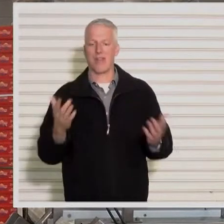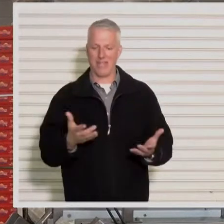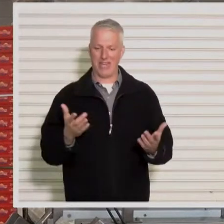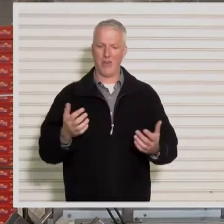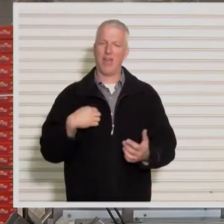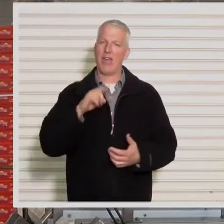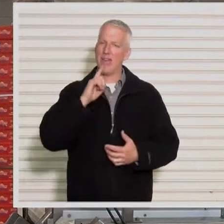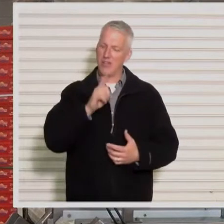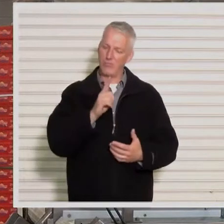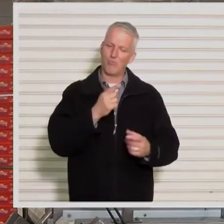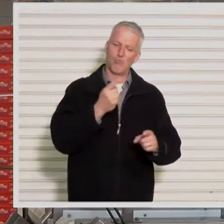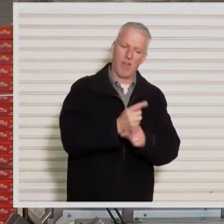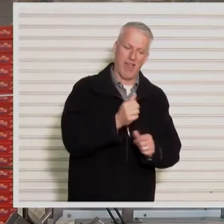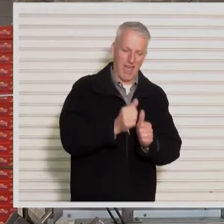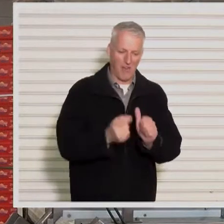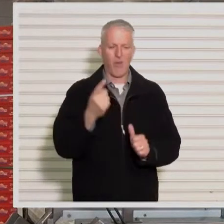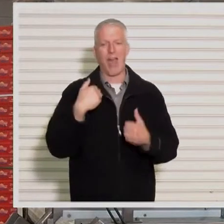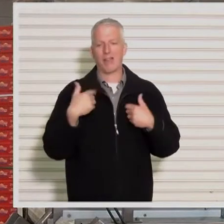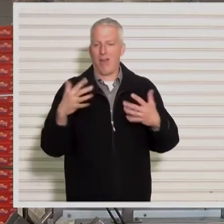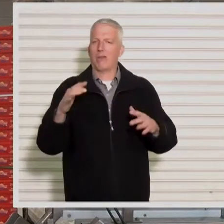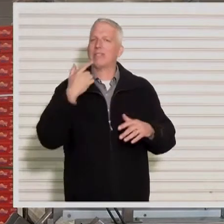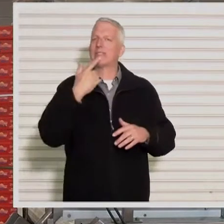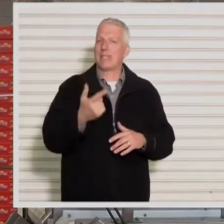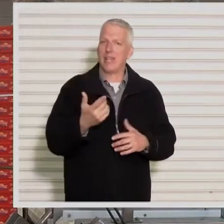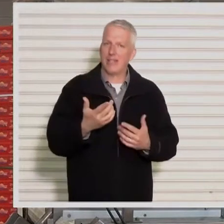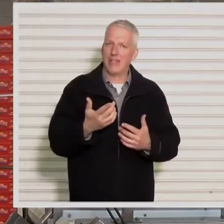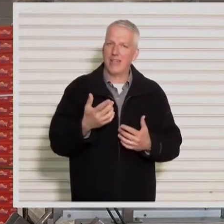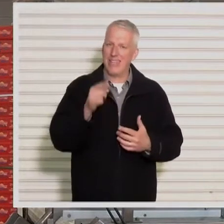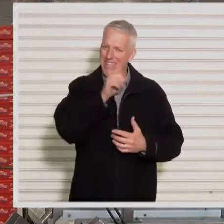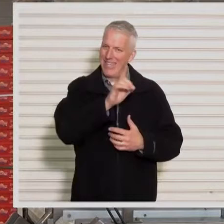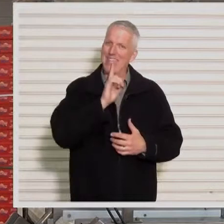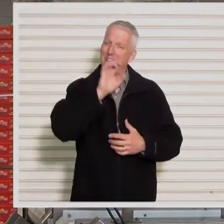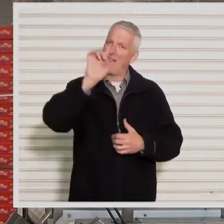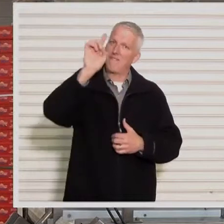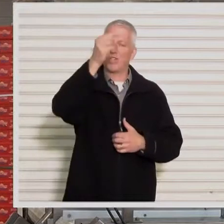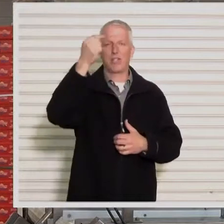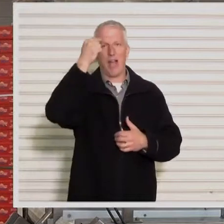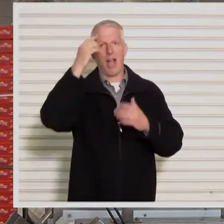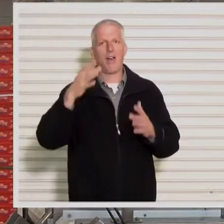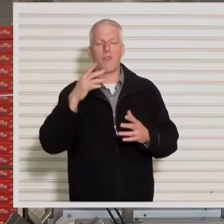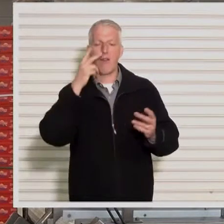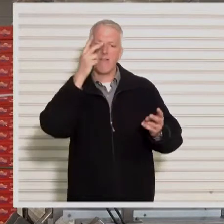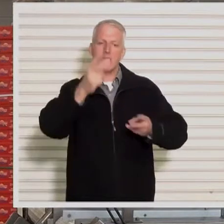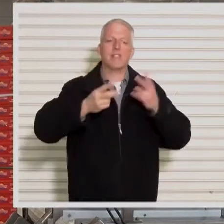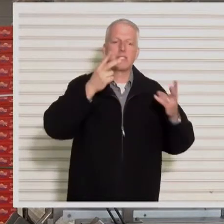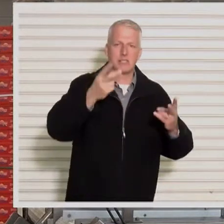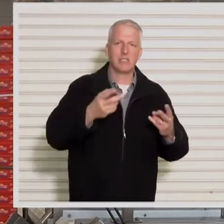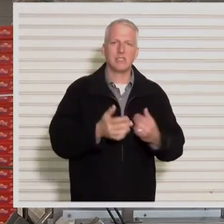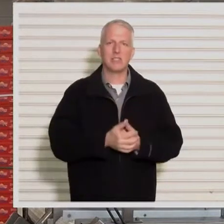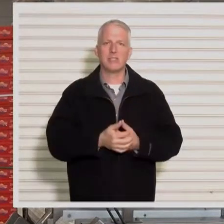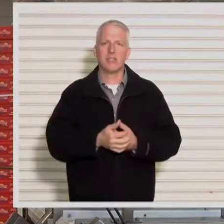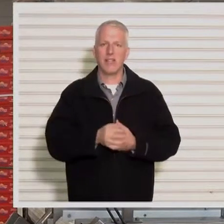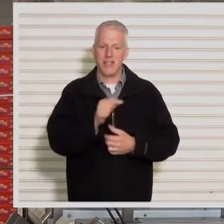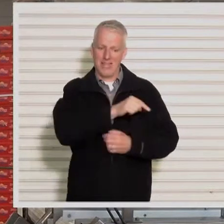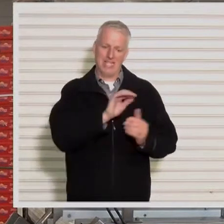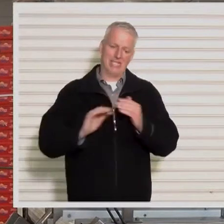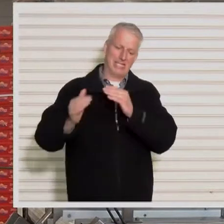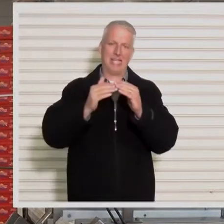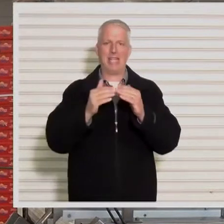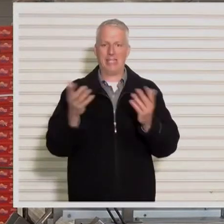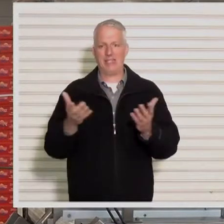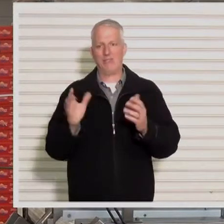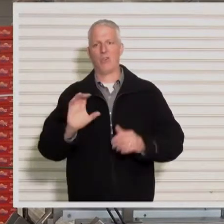right. Everyone has said it already, that he is the first governor to ever visit the city of